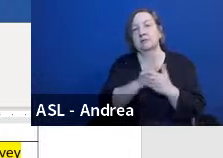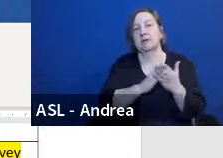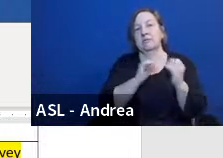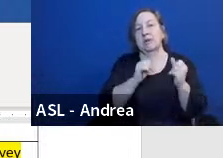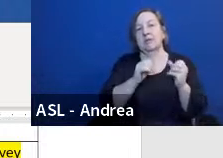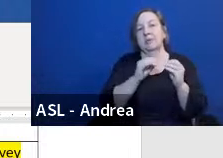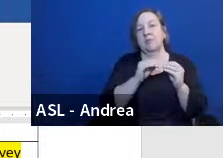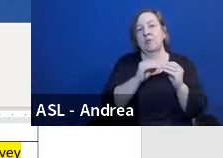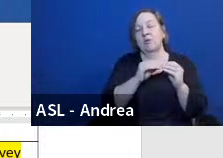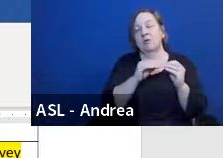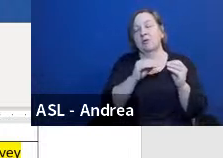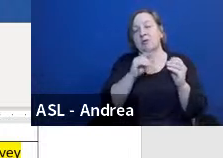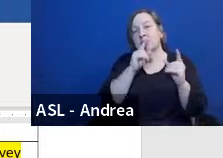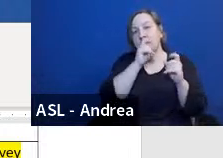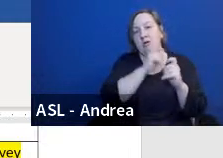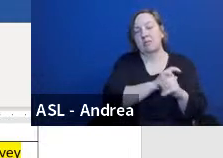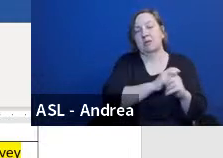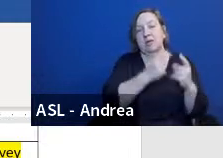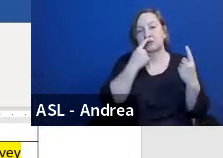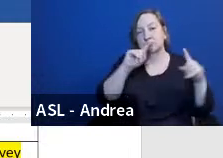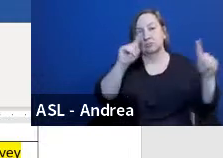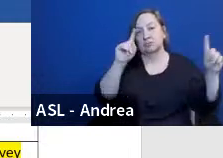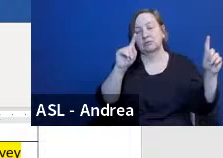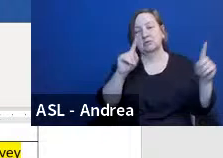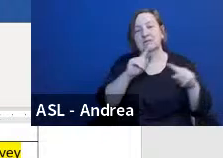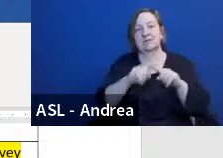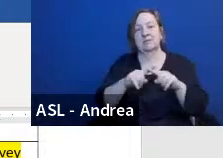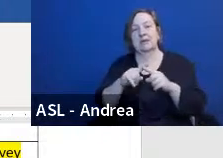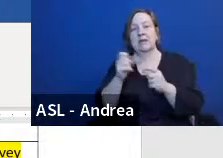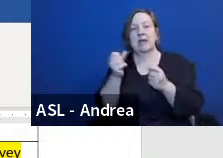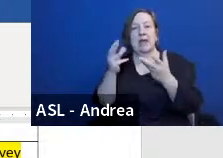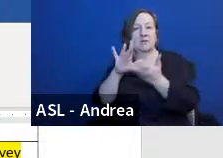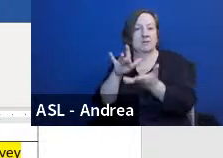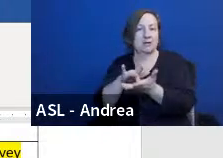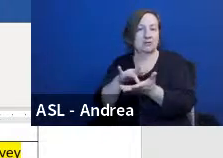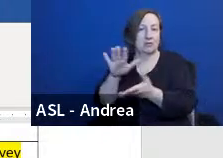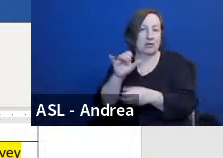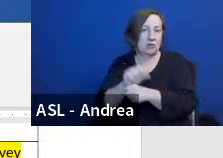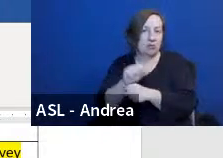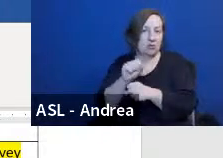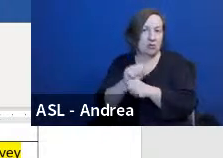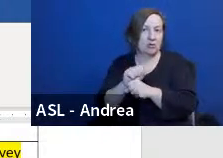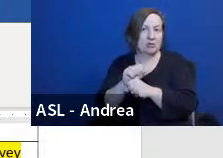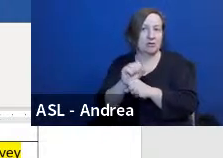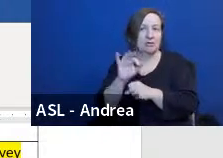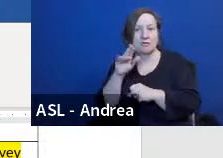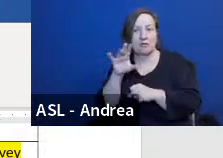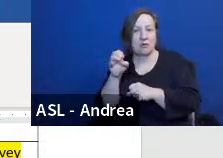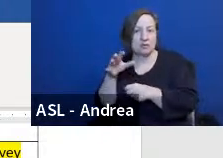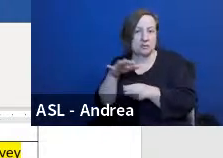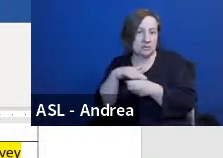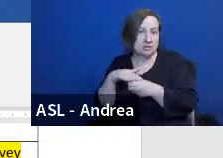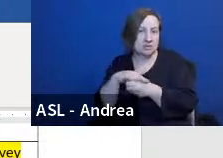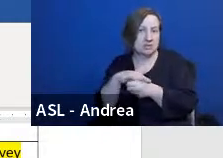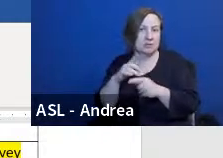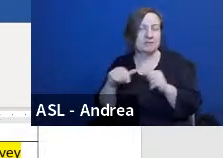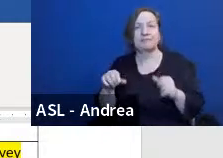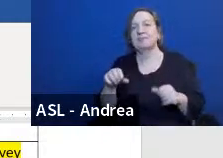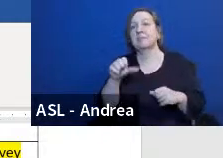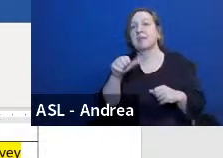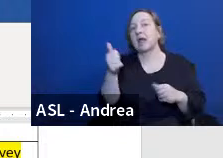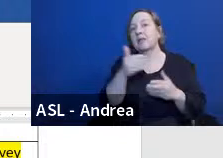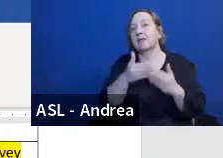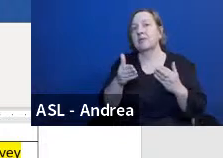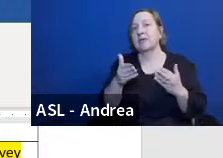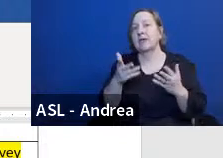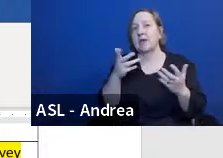complicated to pull off depending on how centralized their workforce is or not. But another thing to just